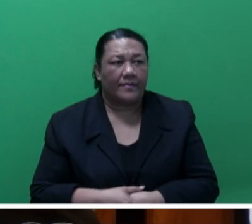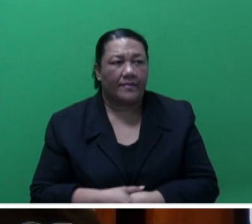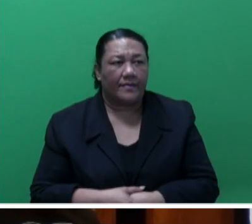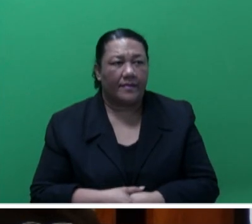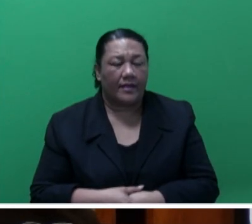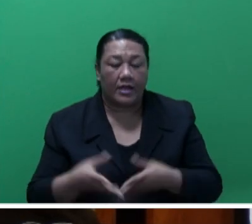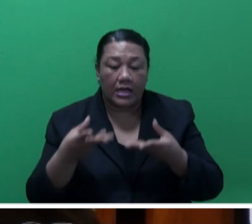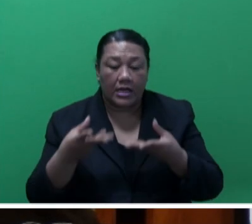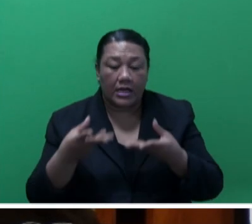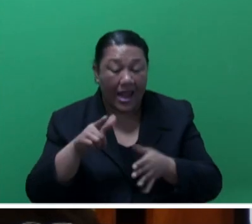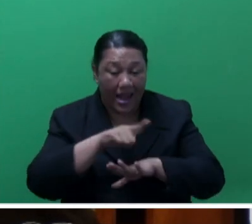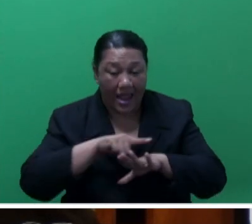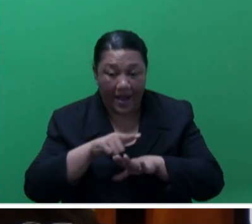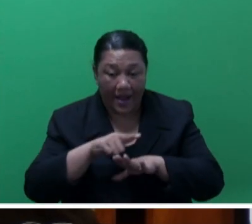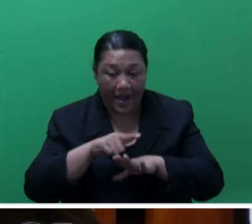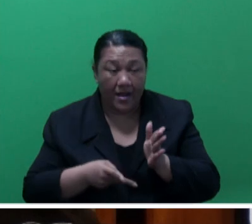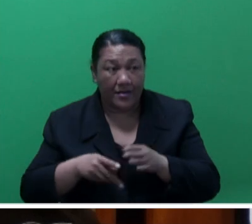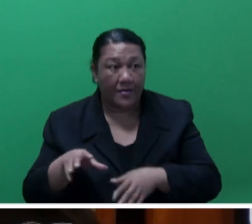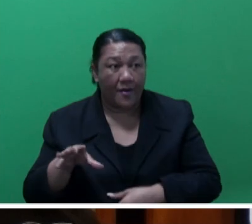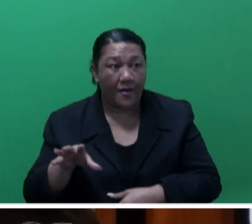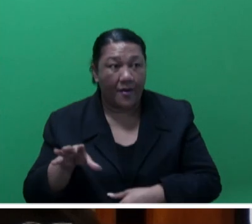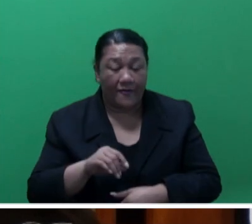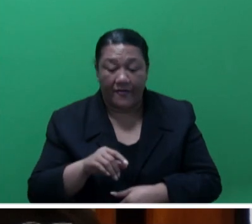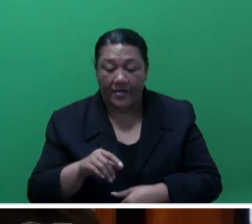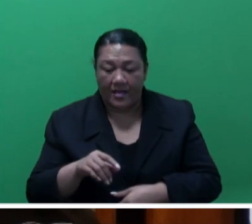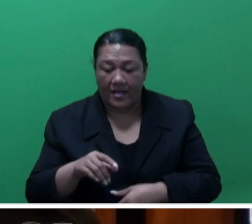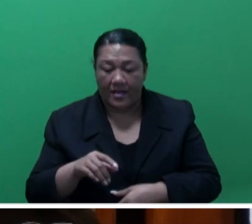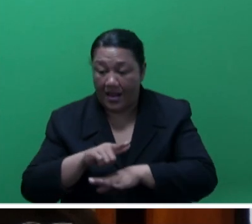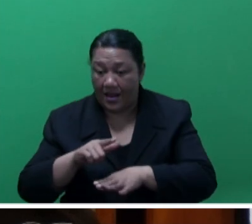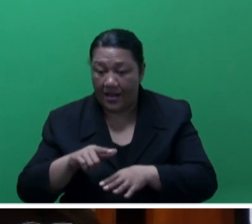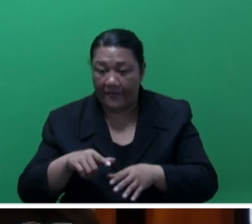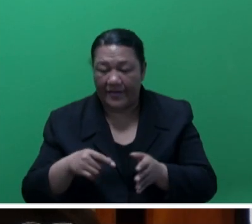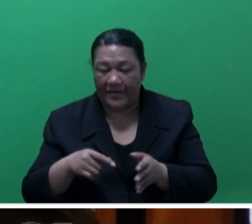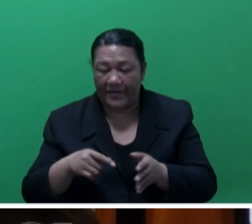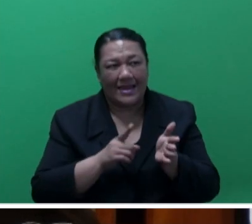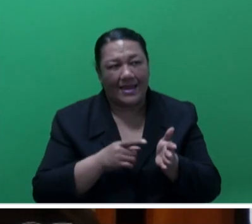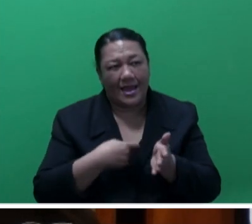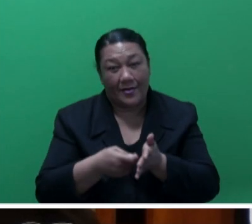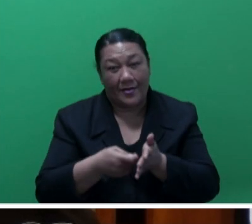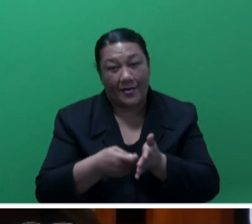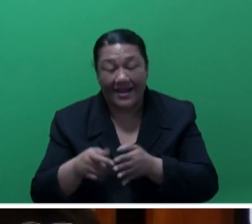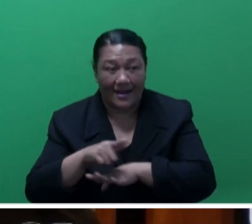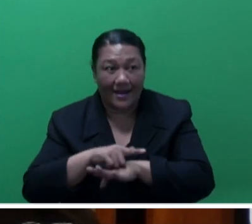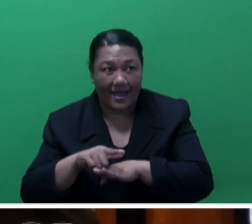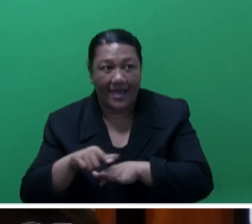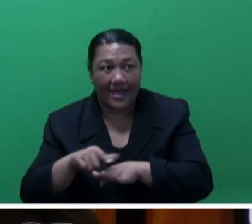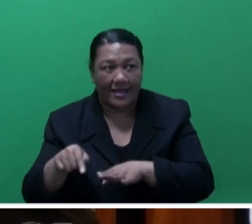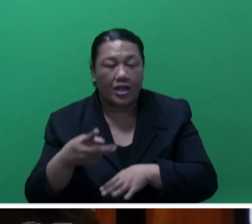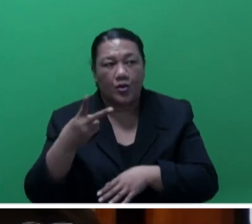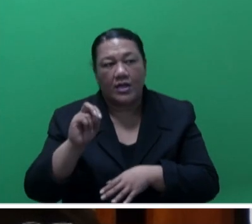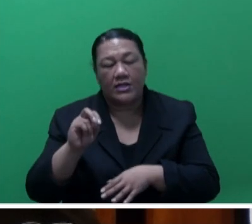land part of the lease had been approved in January of